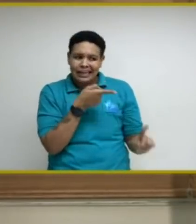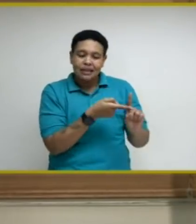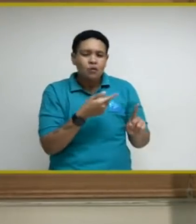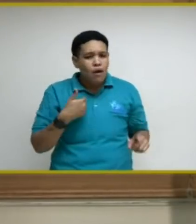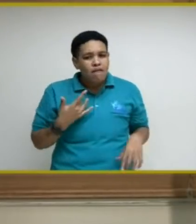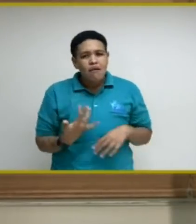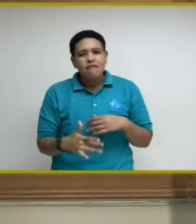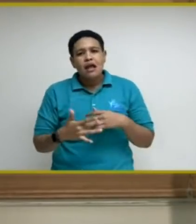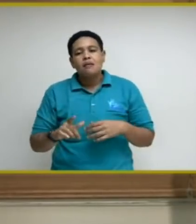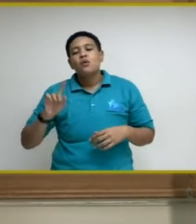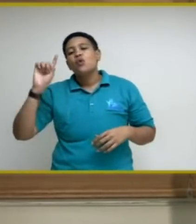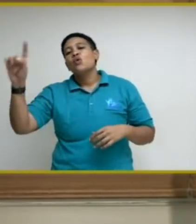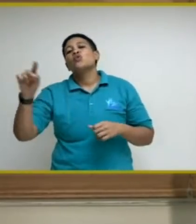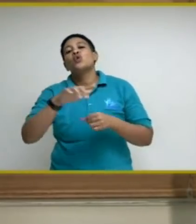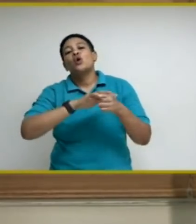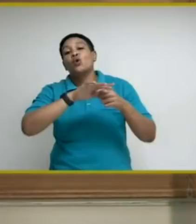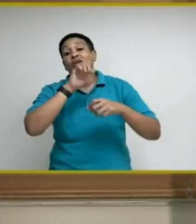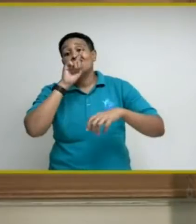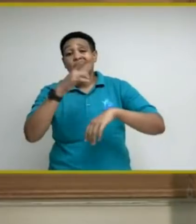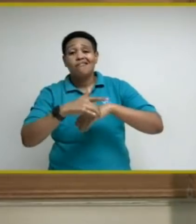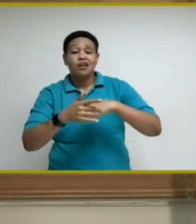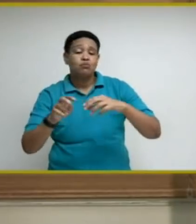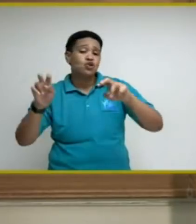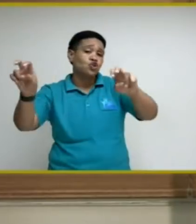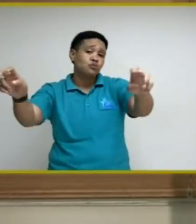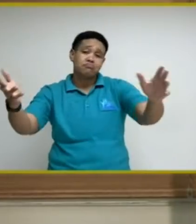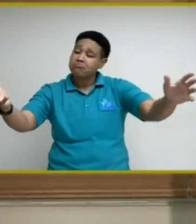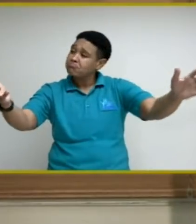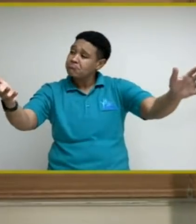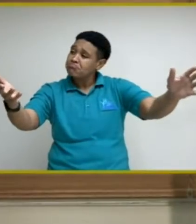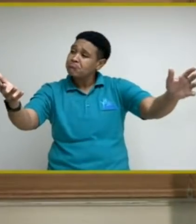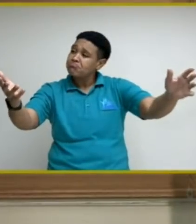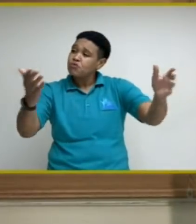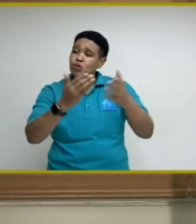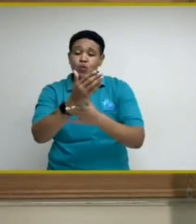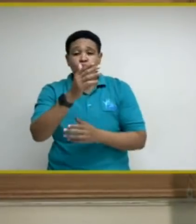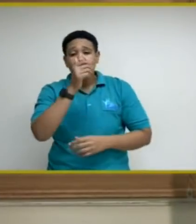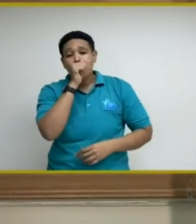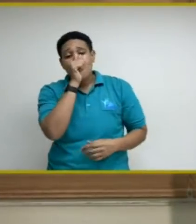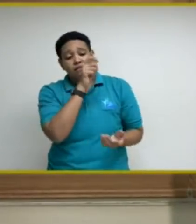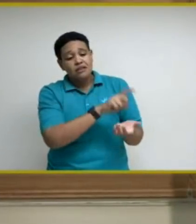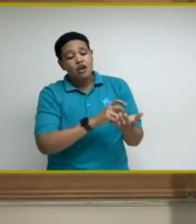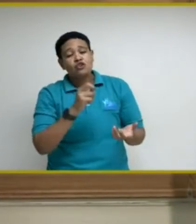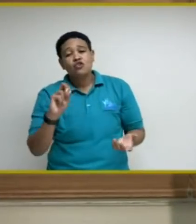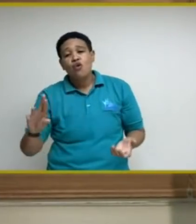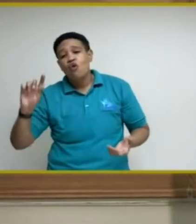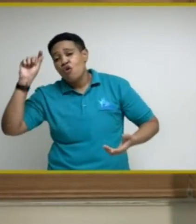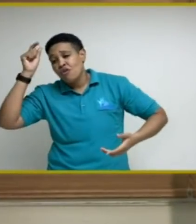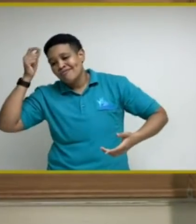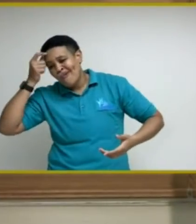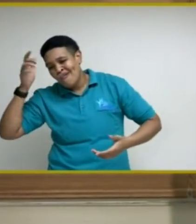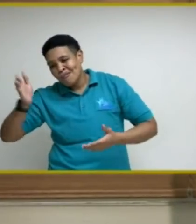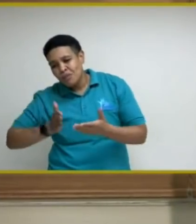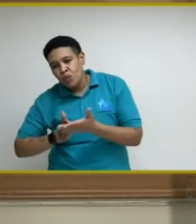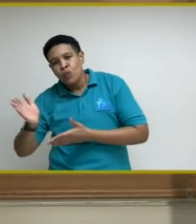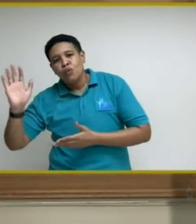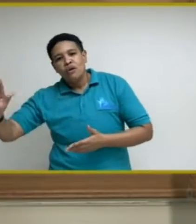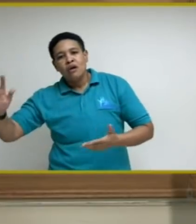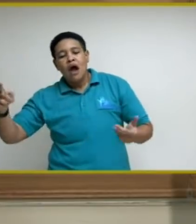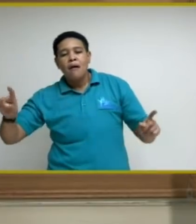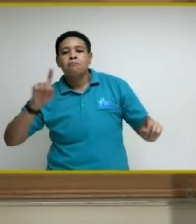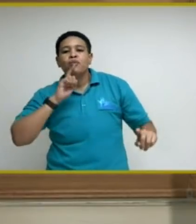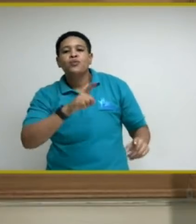stock. Go to a site that is available, either offered through the private window or public, to benefit from